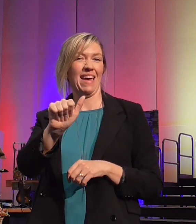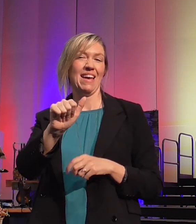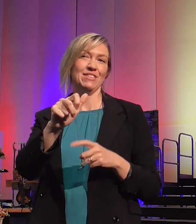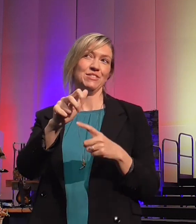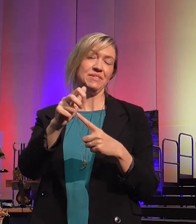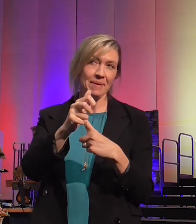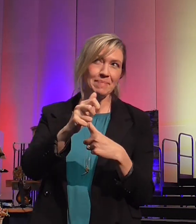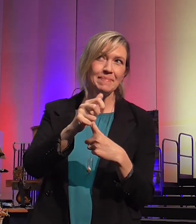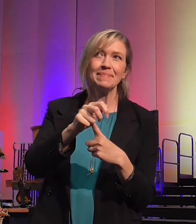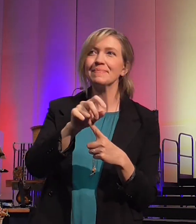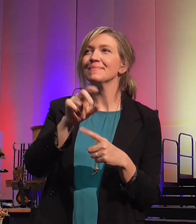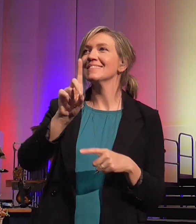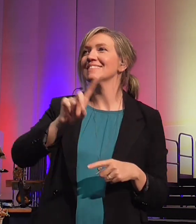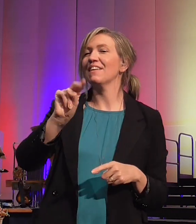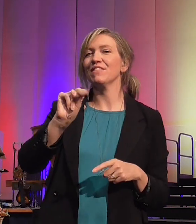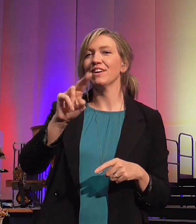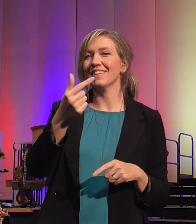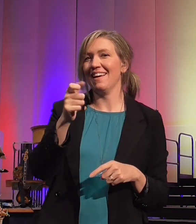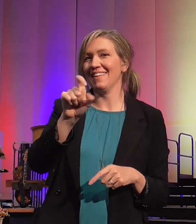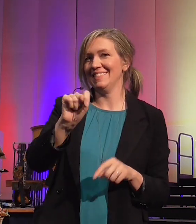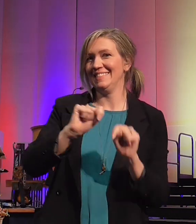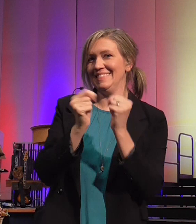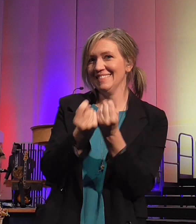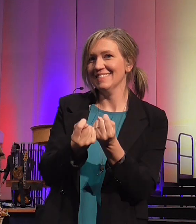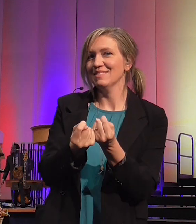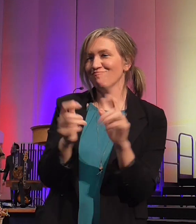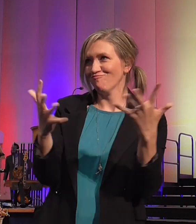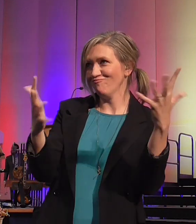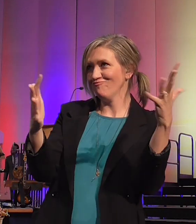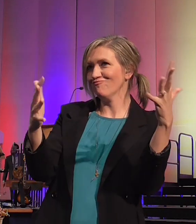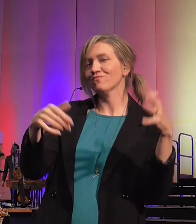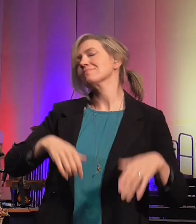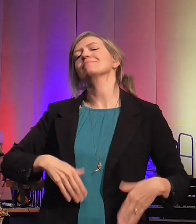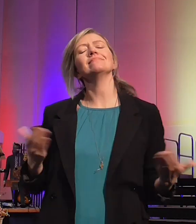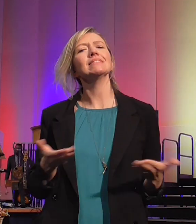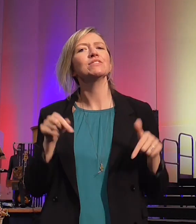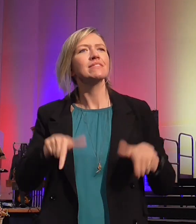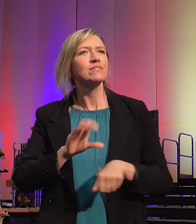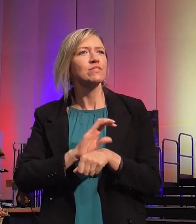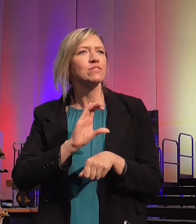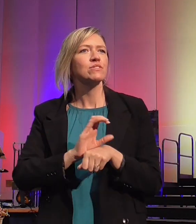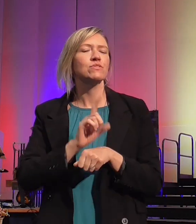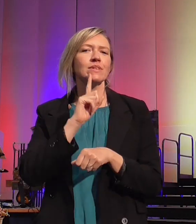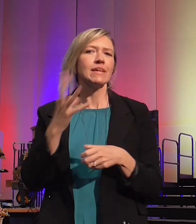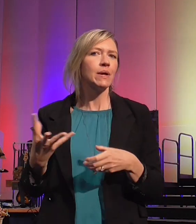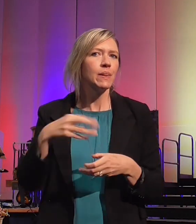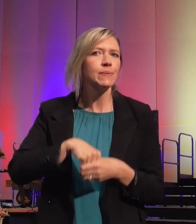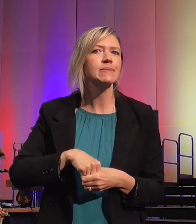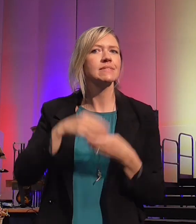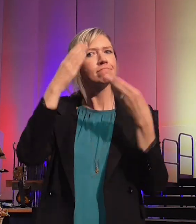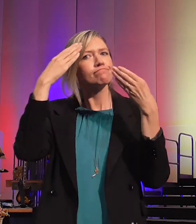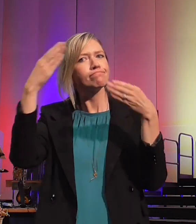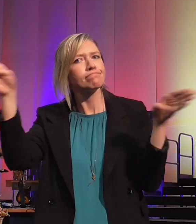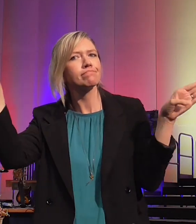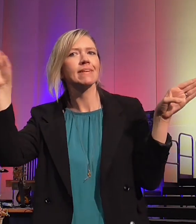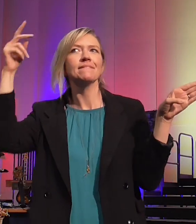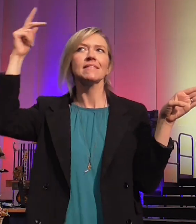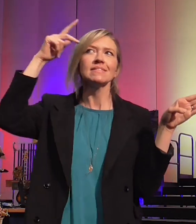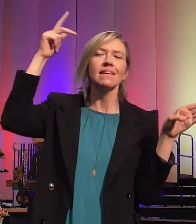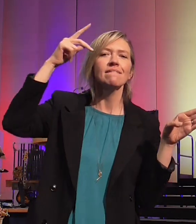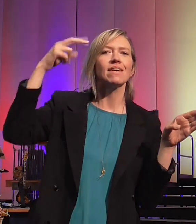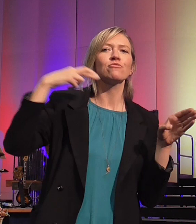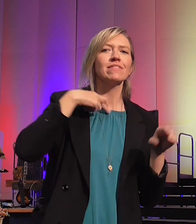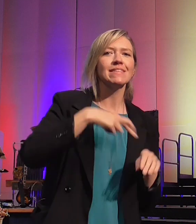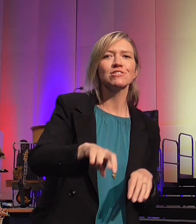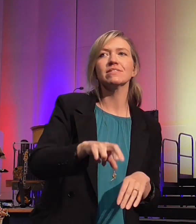NBA title, your Denver Nuggets. Here at Mile High Church, we're inclusive and open-minded